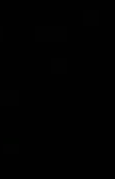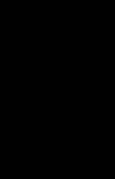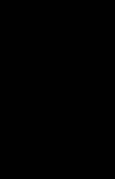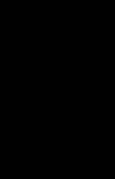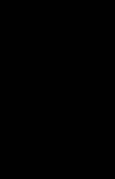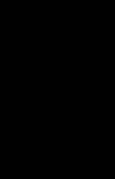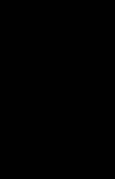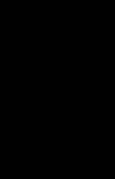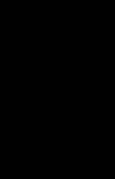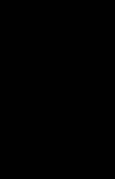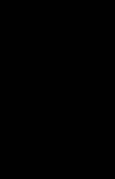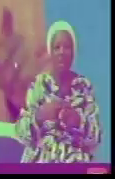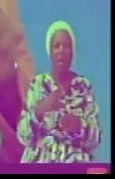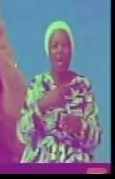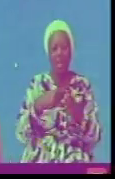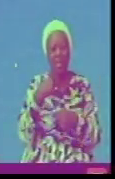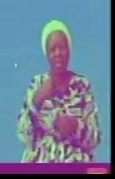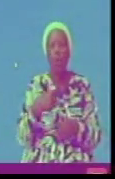Then he said,